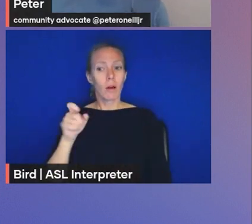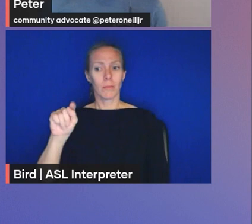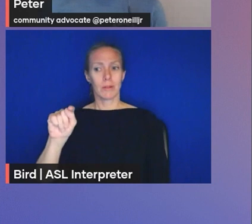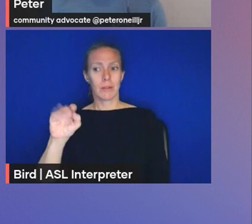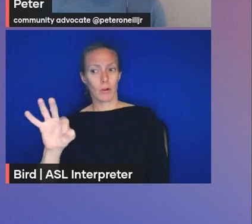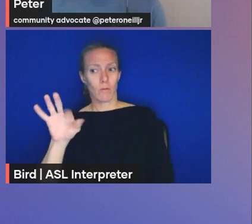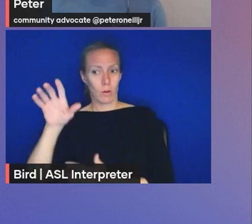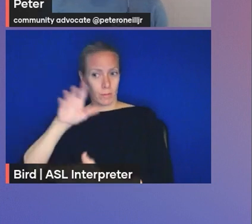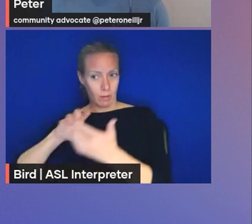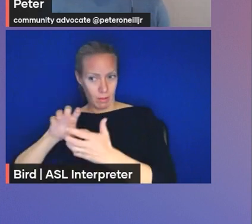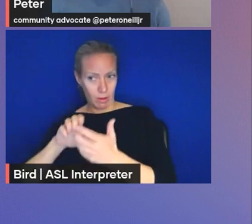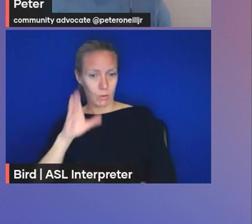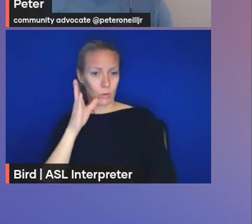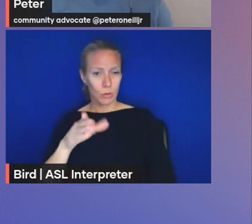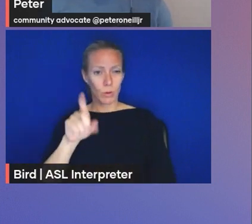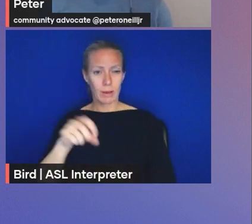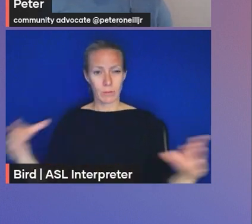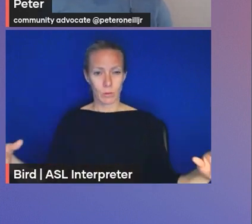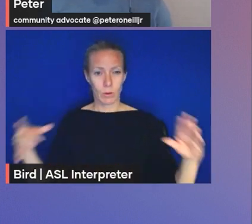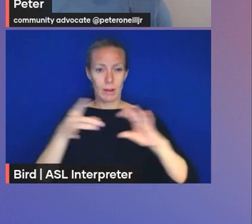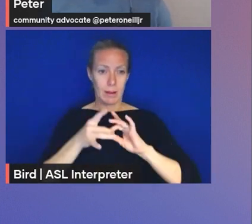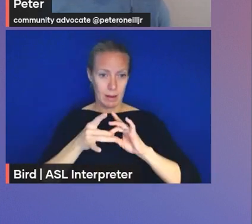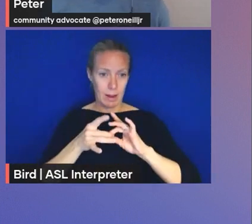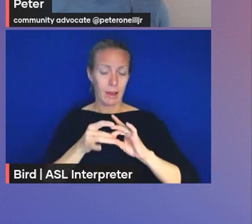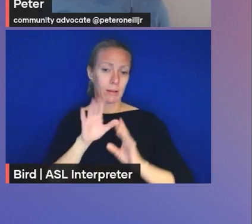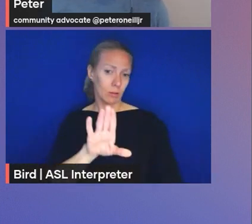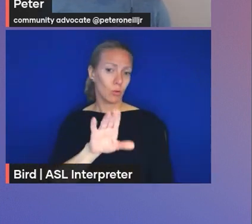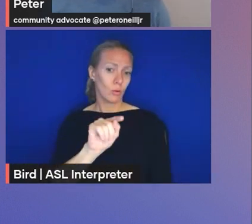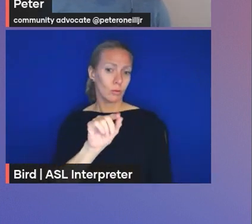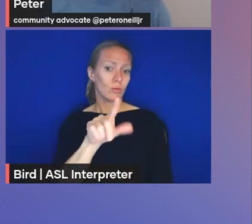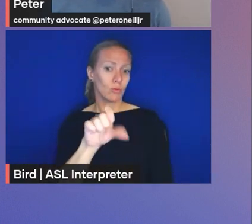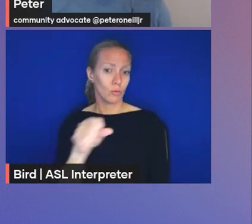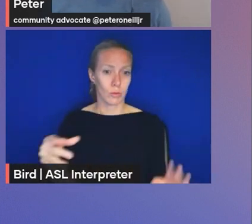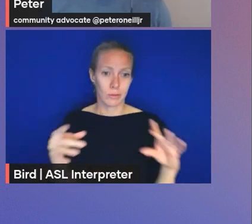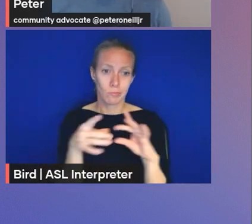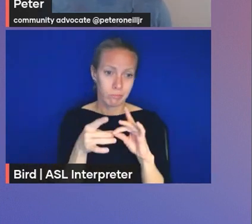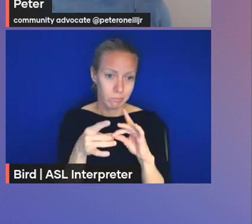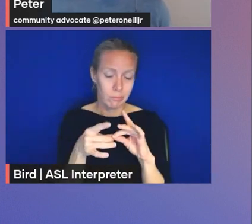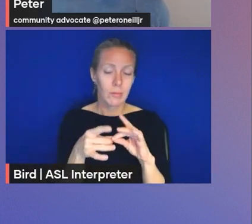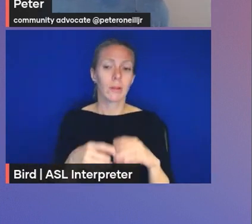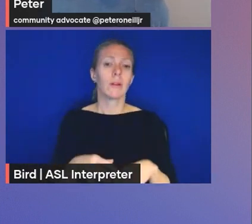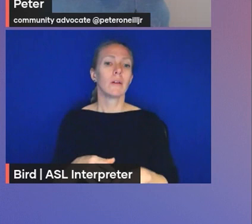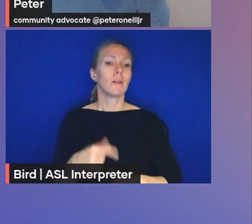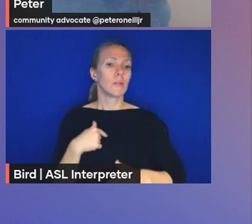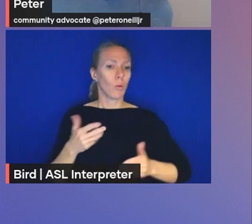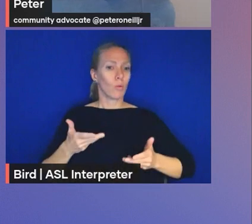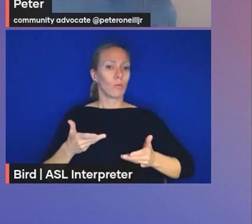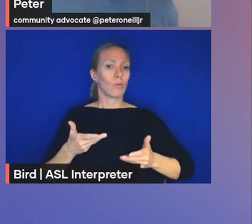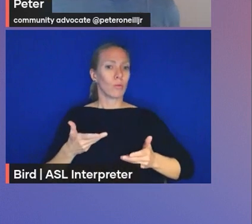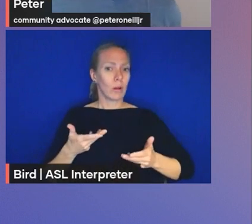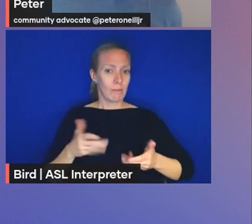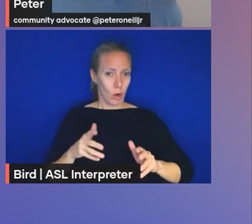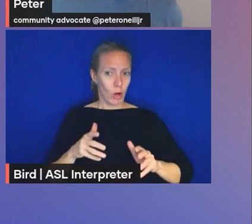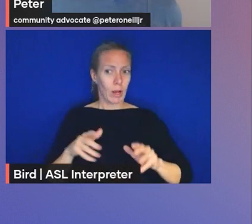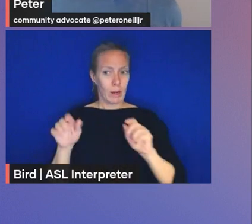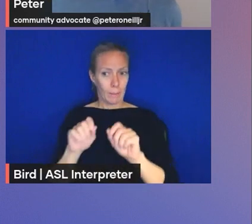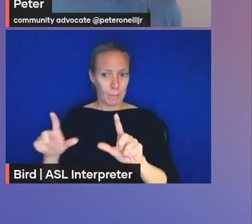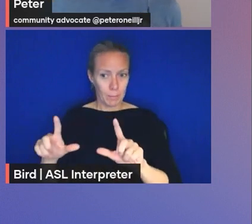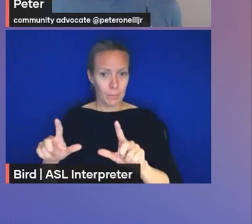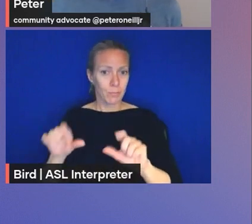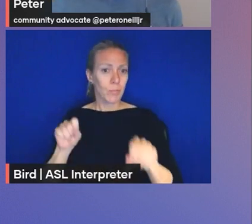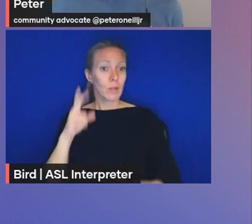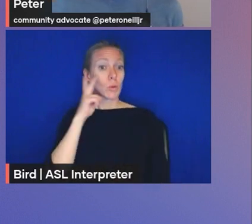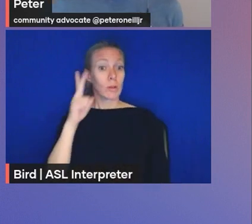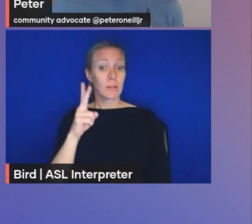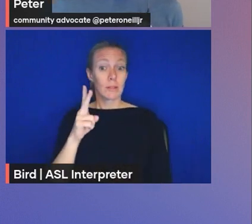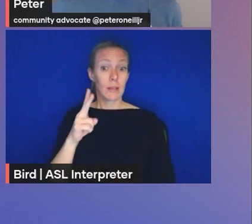connect your tools together in order to do this. And so now that I'm running Terraform Apply, you can see that it's reaching out to